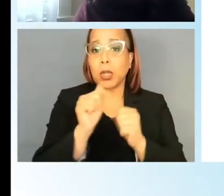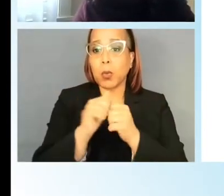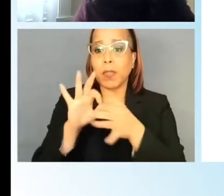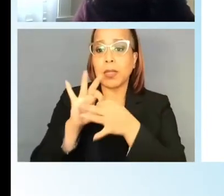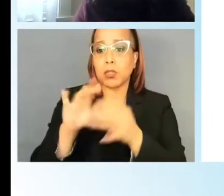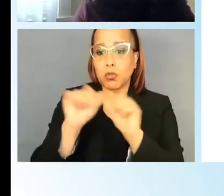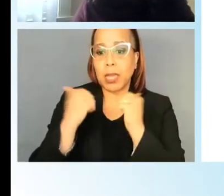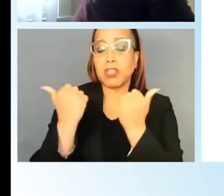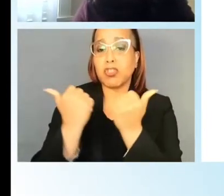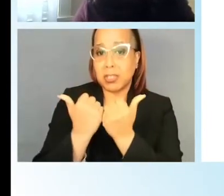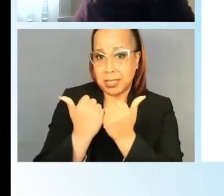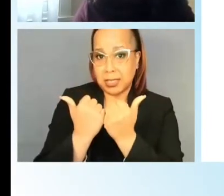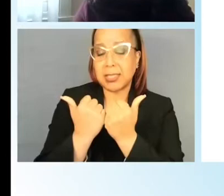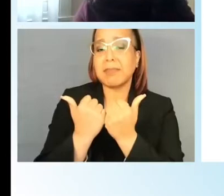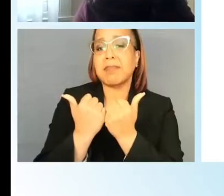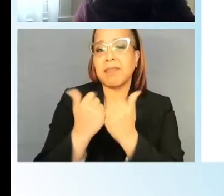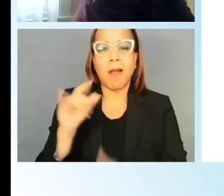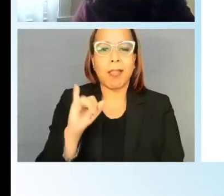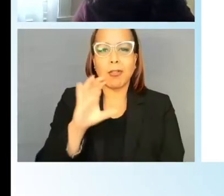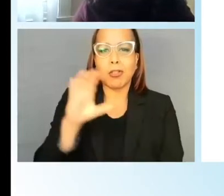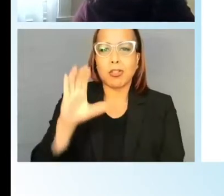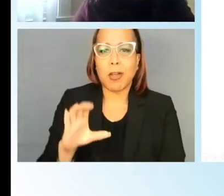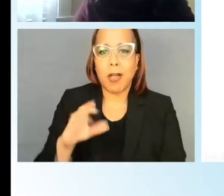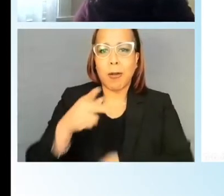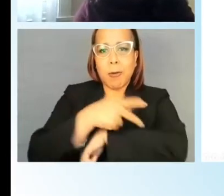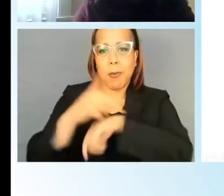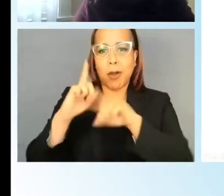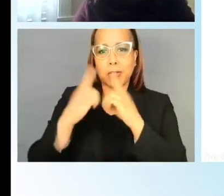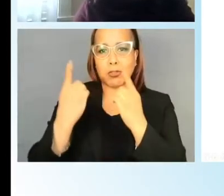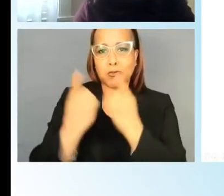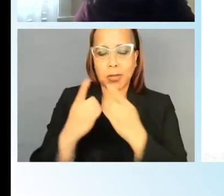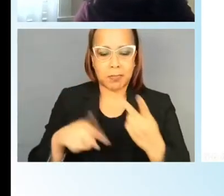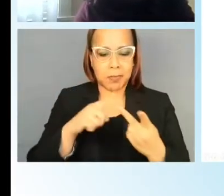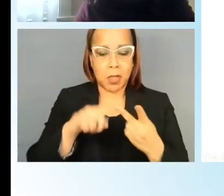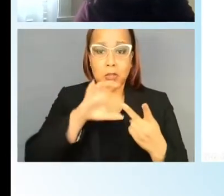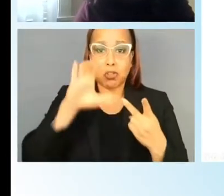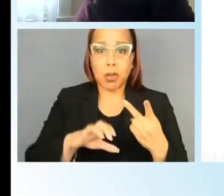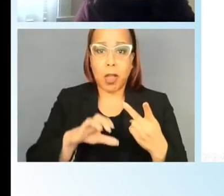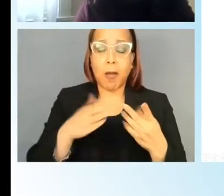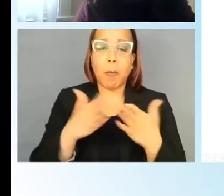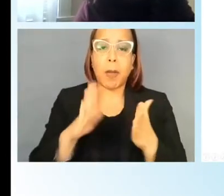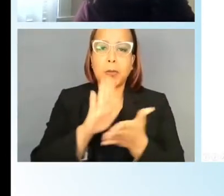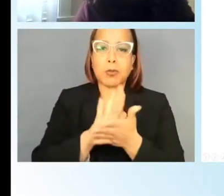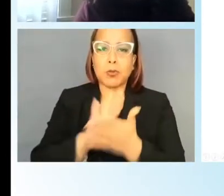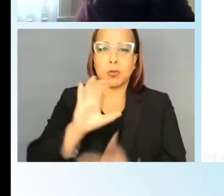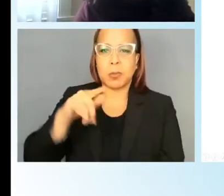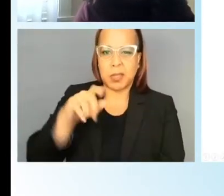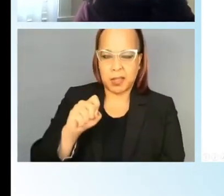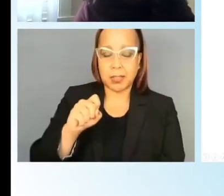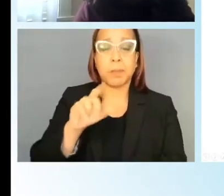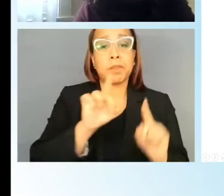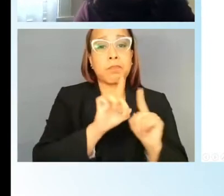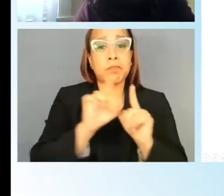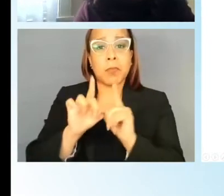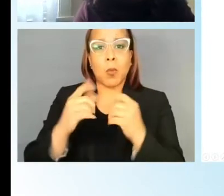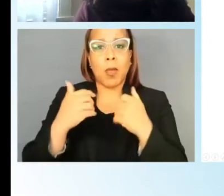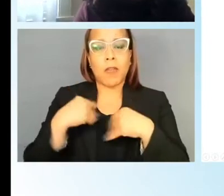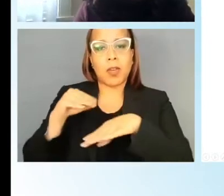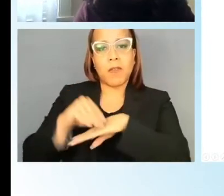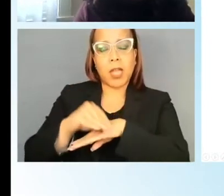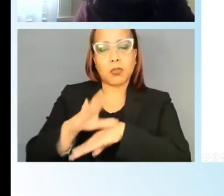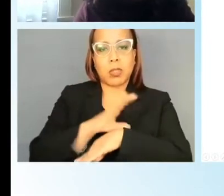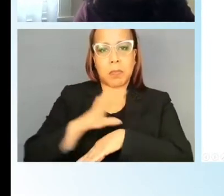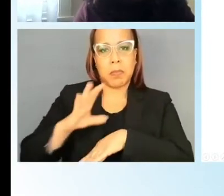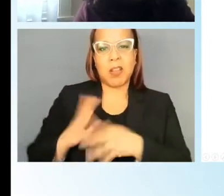agencies like the Chicago Parks District and the Chicago Public Schools. There's also an advisory committee that's already